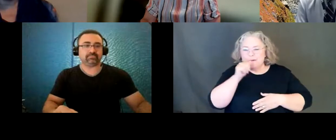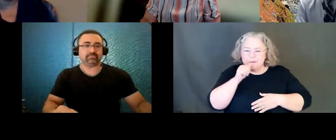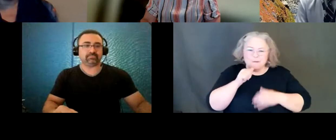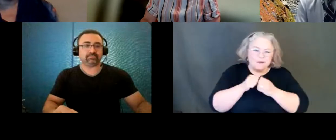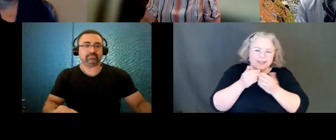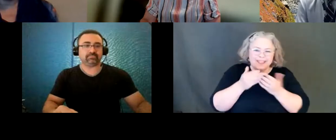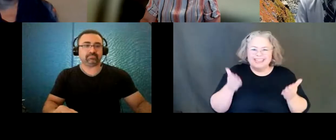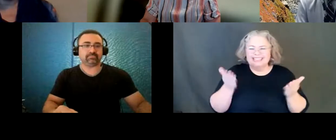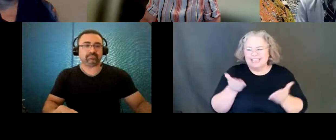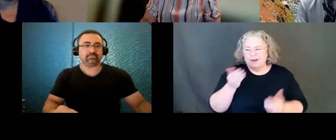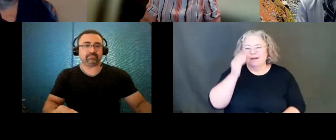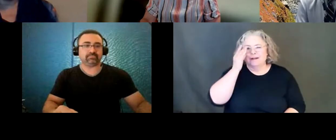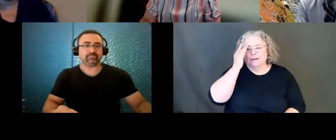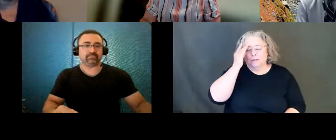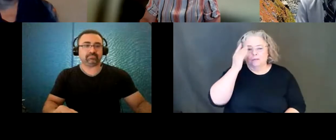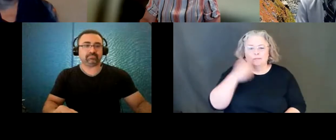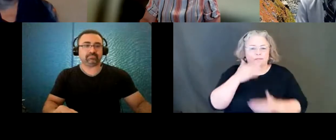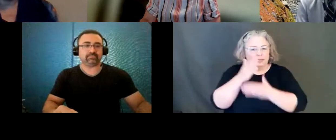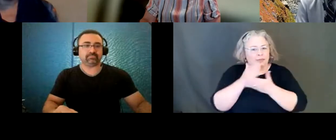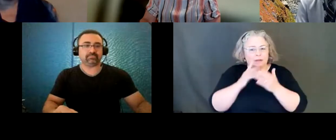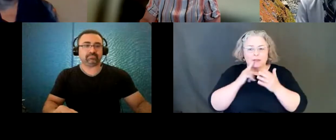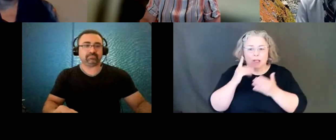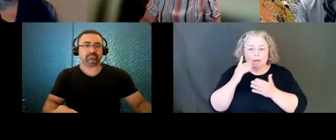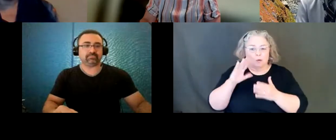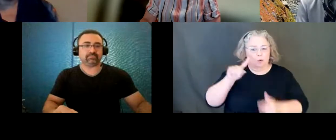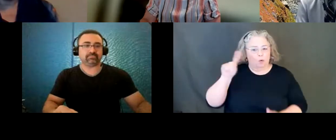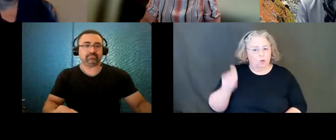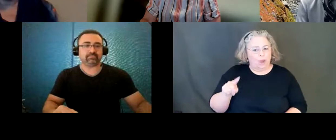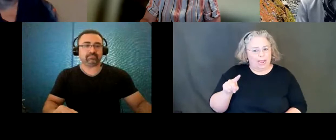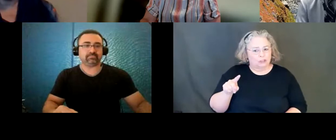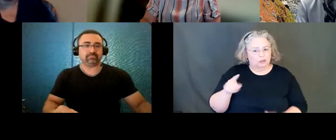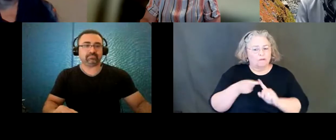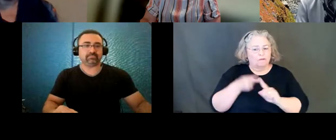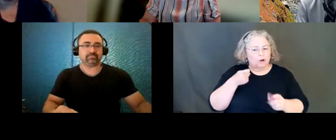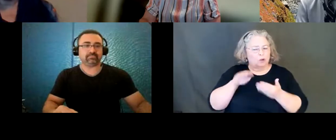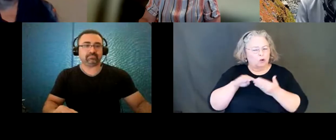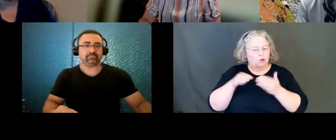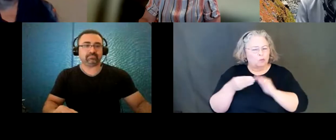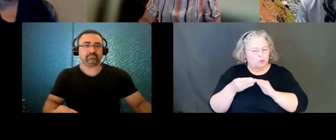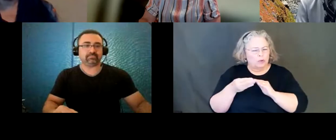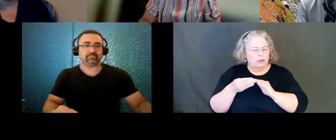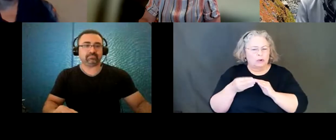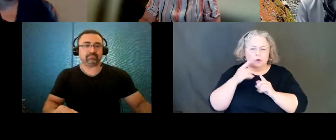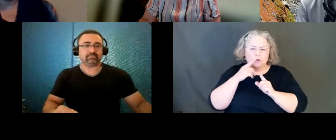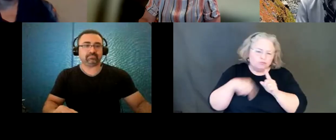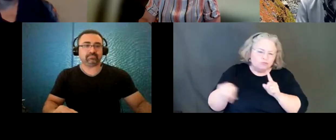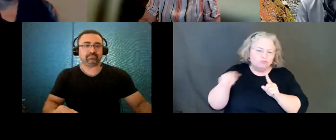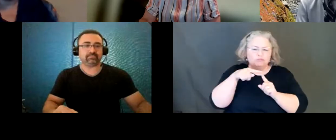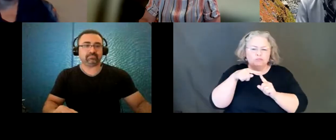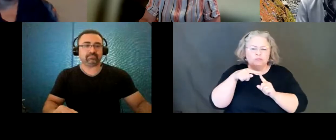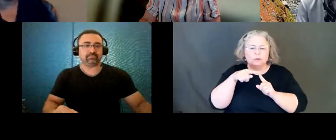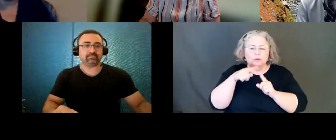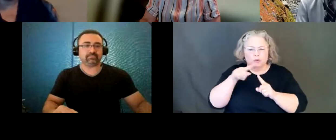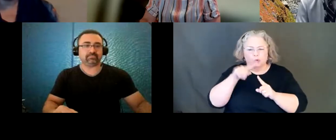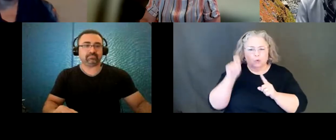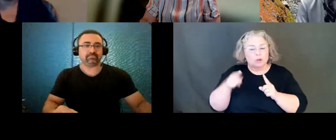here. We have some outstanding questions that have come in for the community, so we're gonna just circle over to that. And as a reminder,